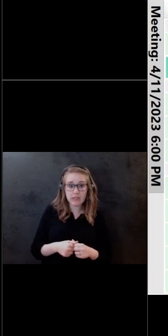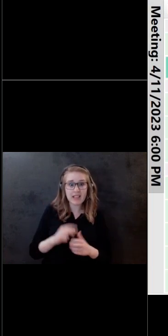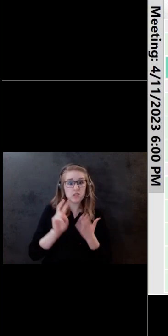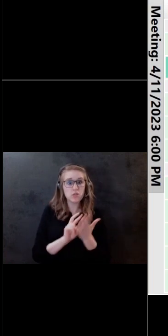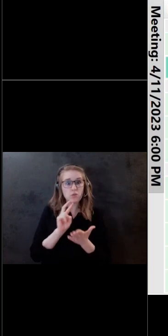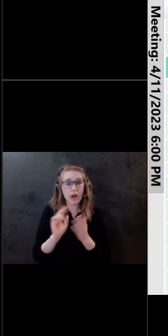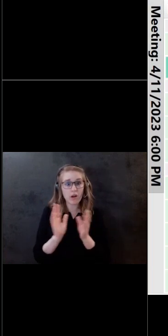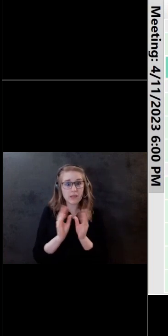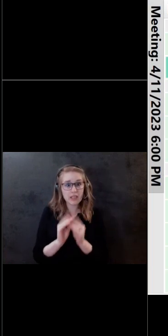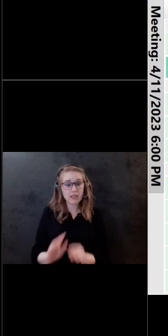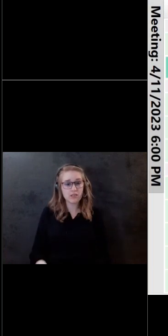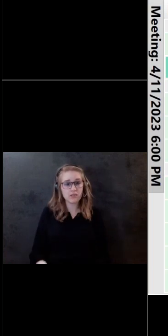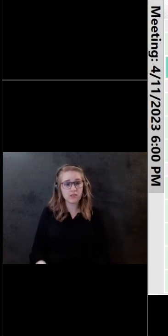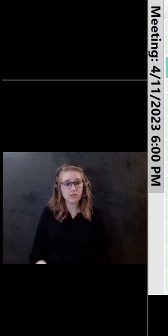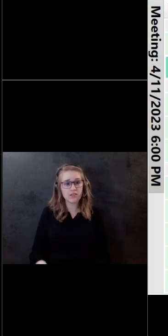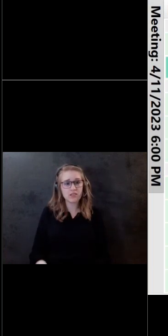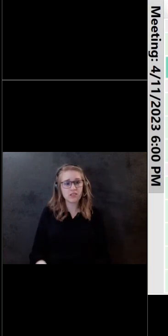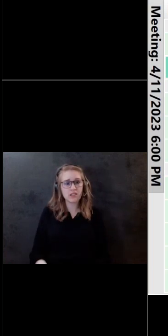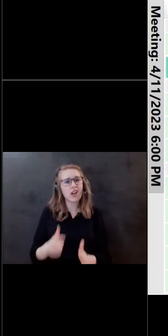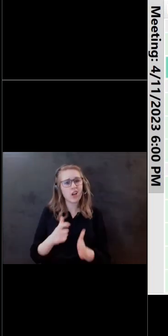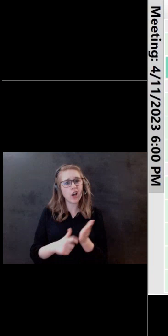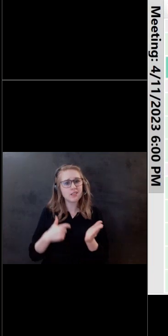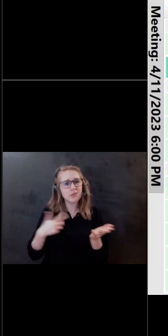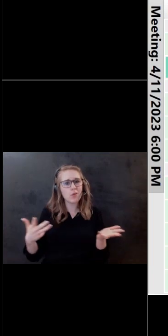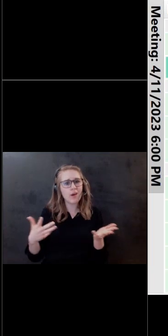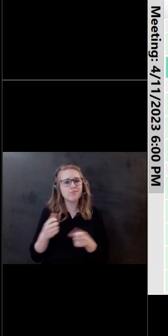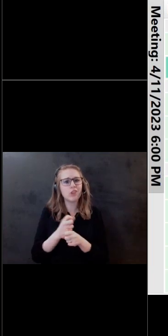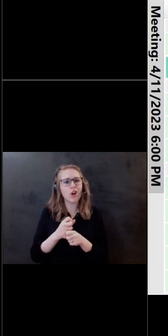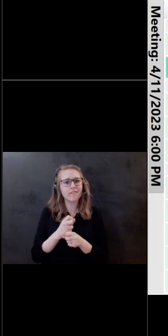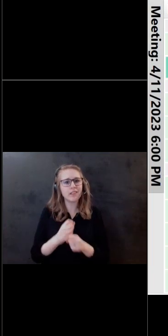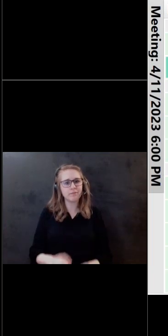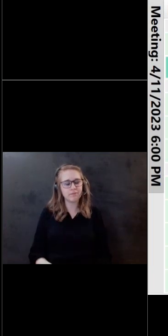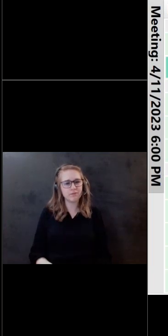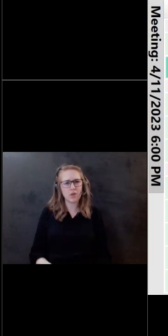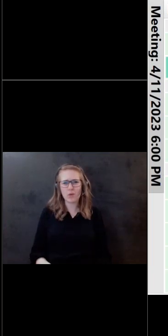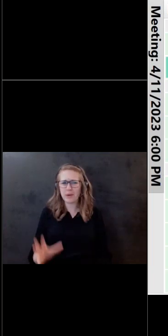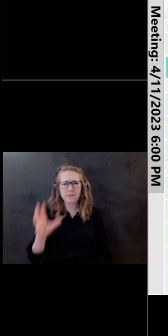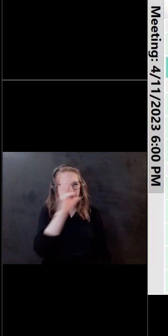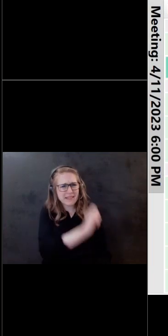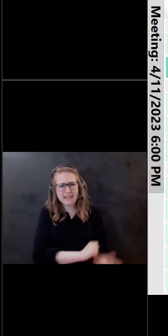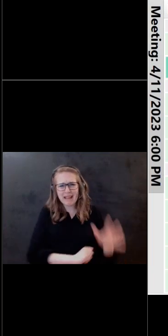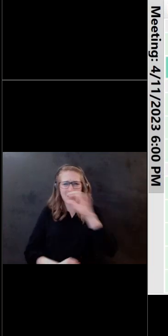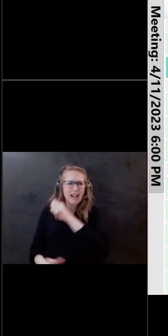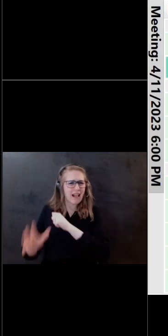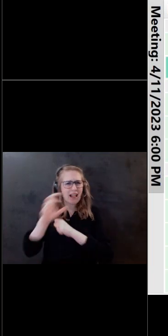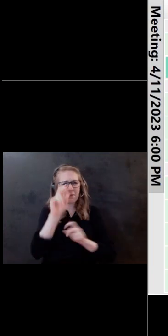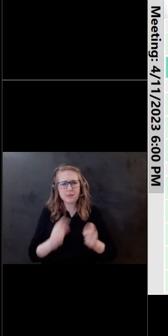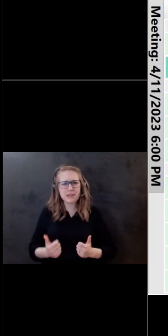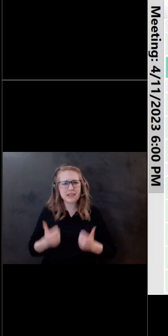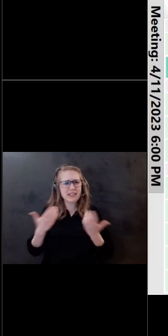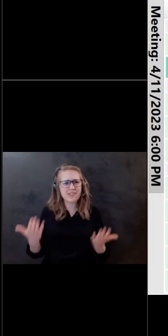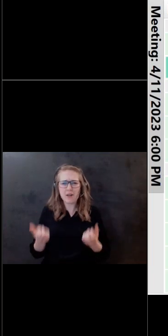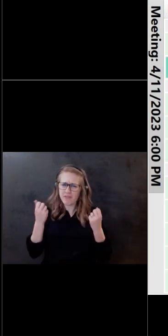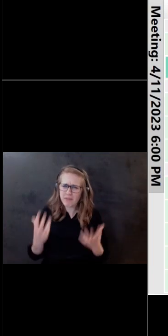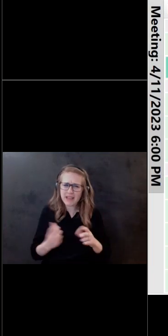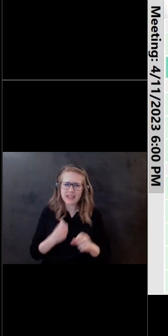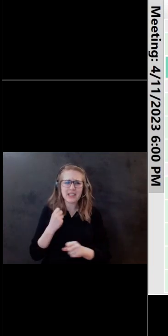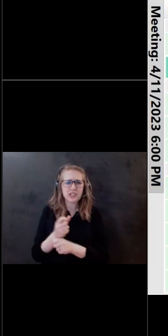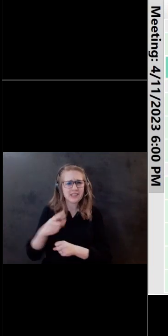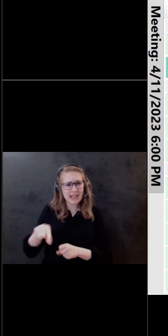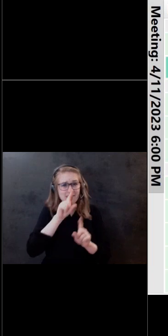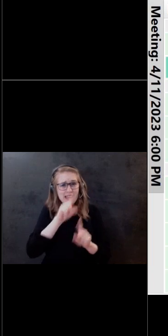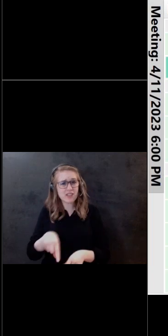meeting. It cost me some coffee. I mean, we're missing the boat on this stuff. There's people that live here, have lived here for decades, that have the